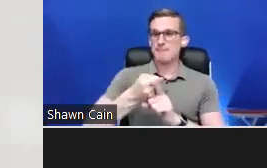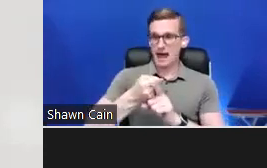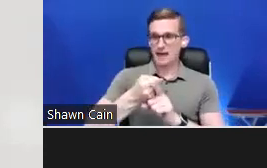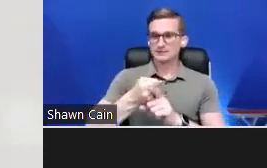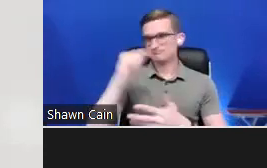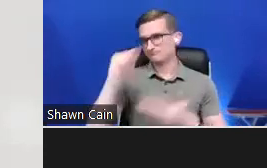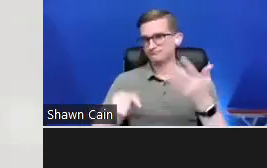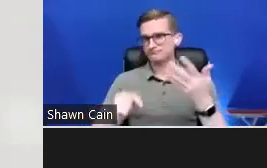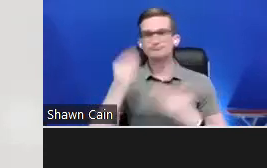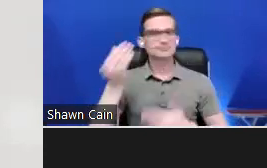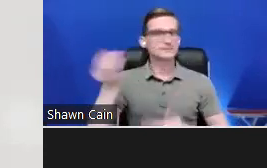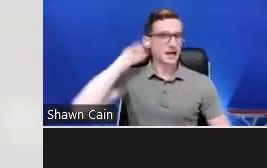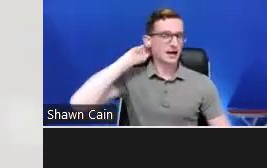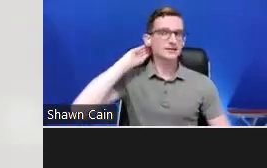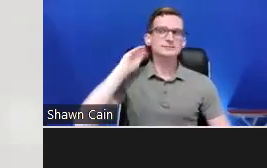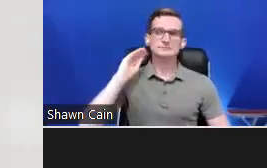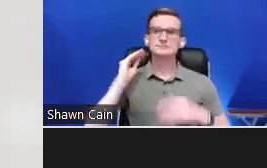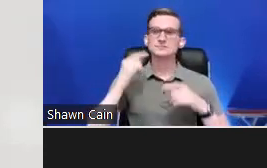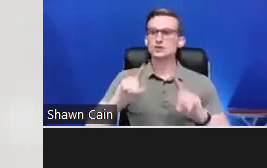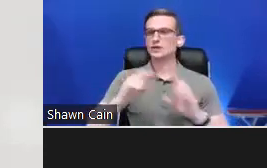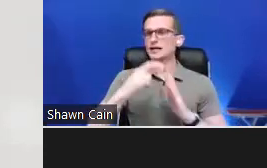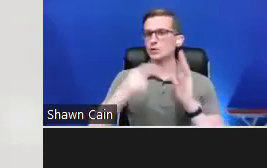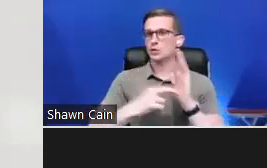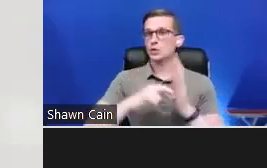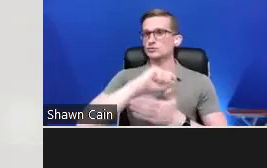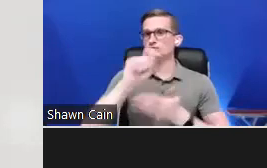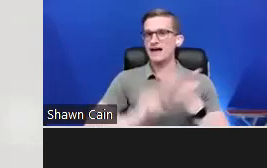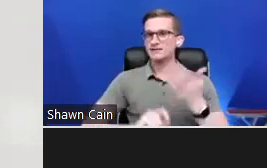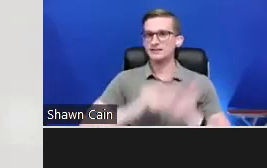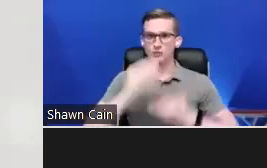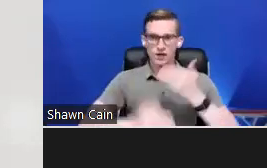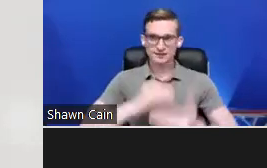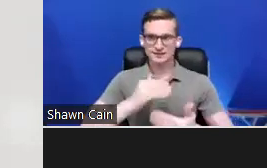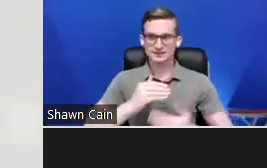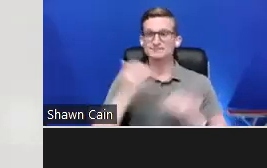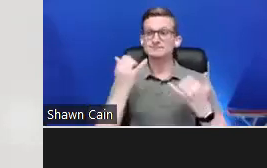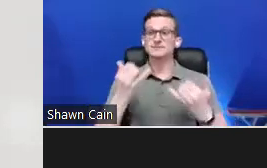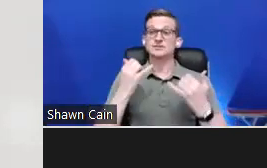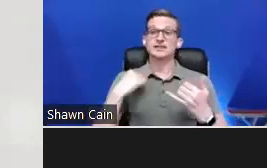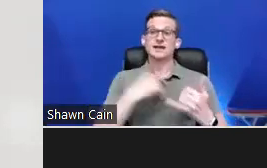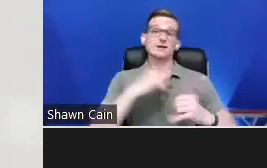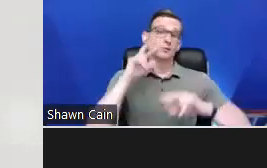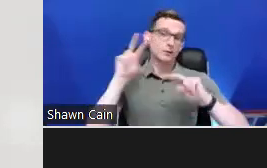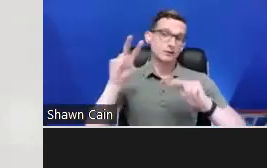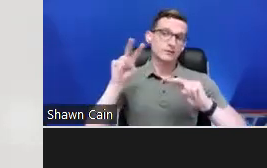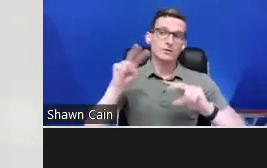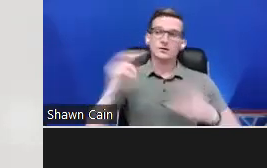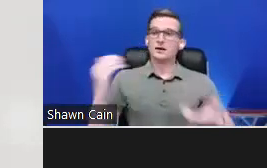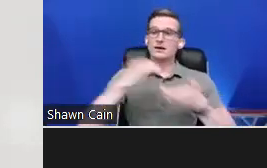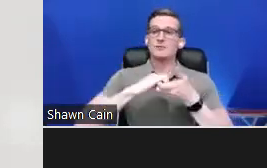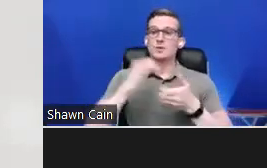keep in mind going through this rule drafting process. And today, looking forward to collaborate with you